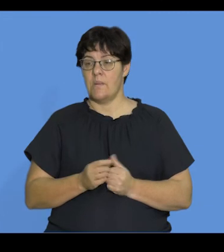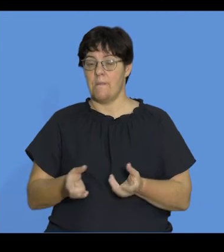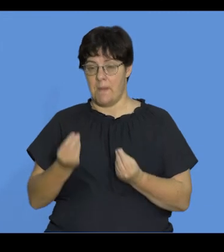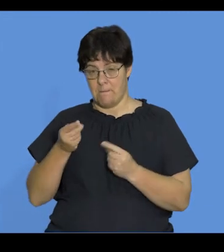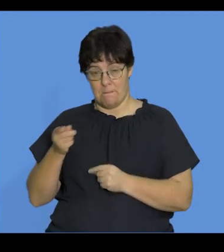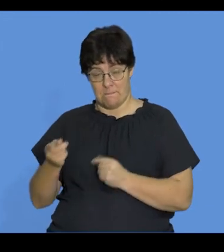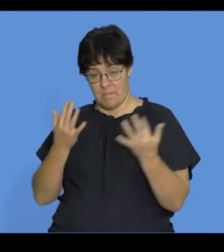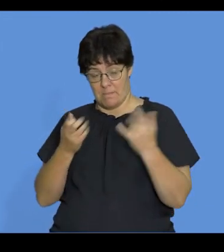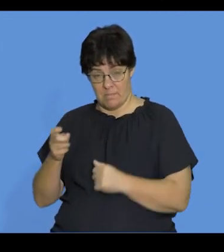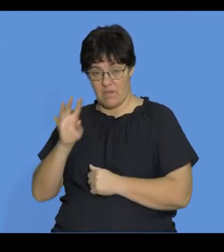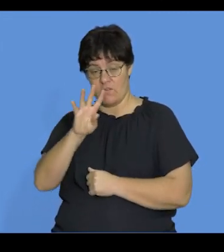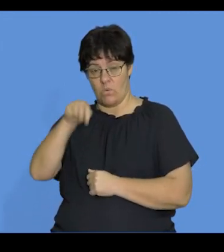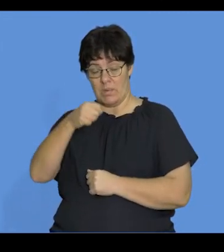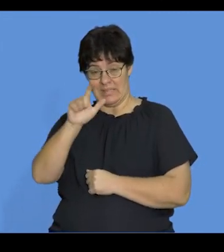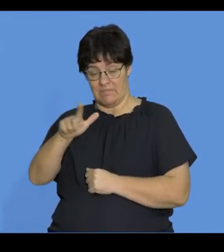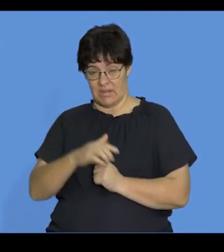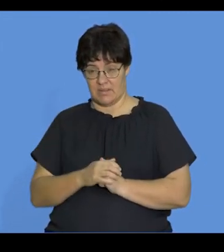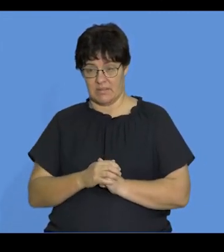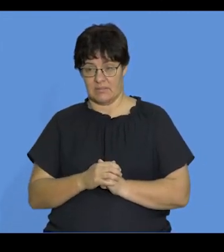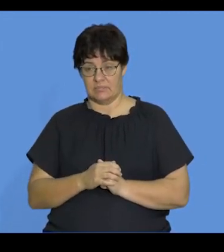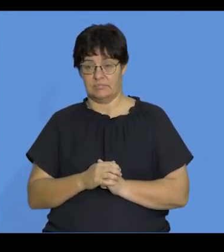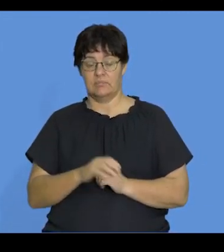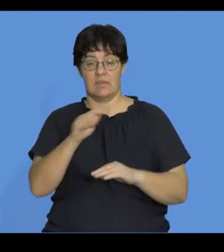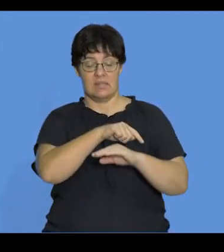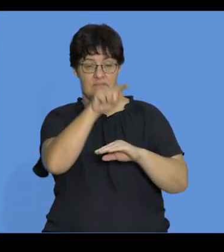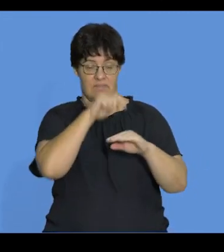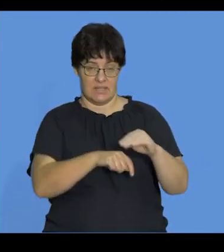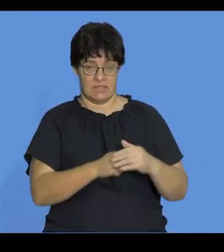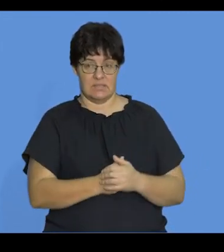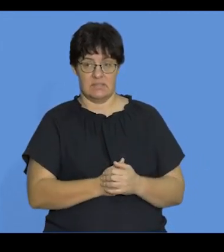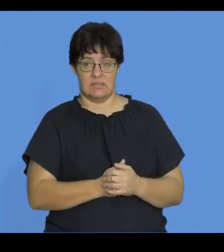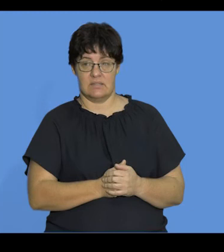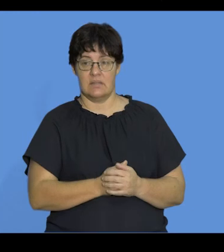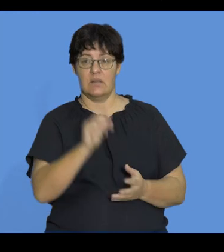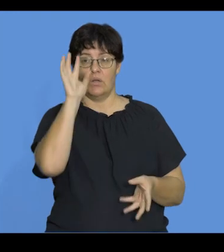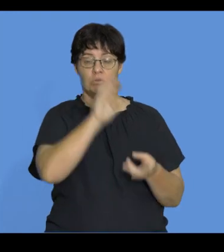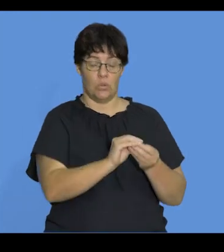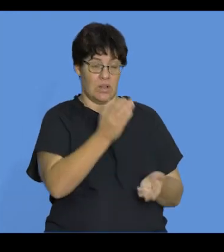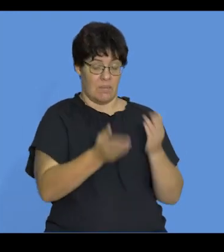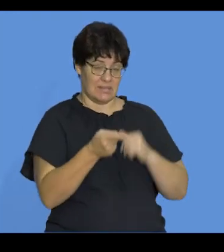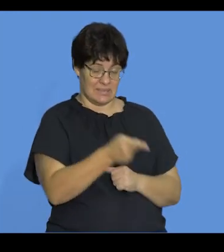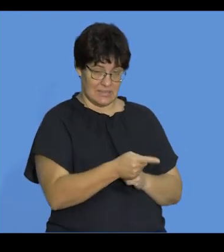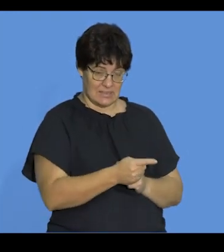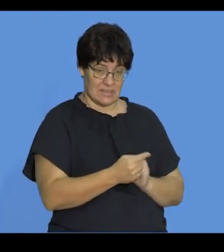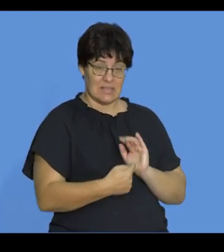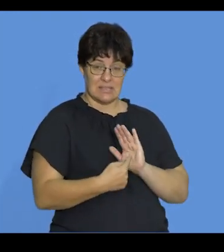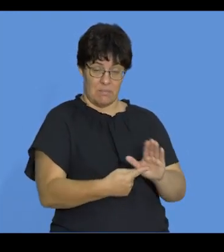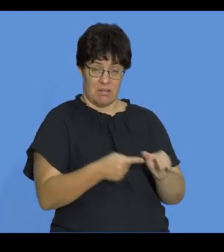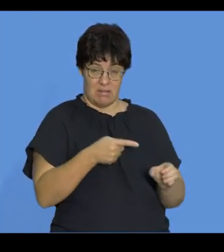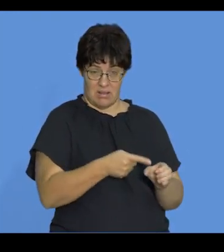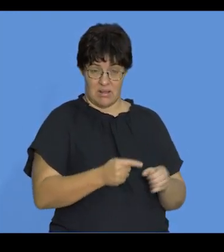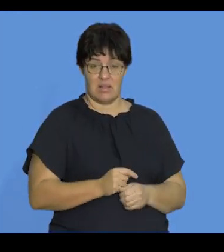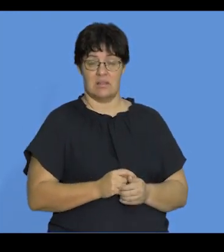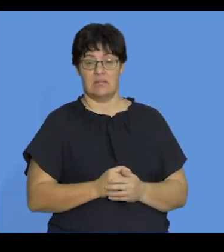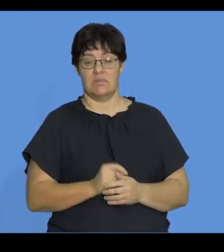calcium carbonate that we've managed to calculate is 4.7 grams, okay, divided by the total mass of the